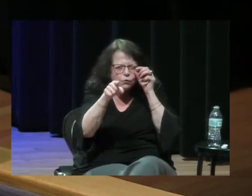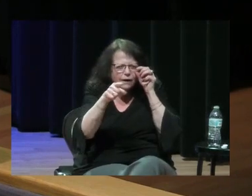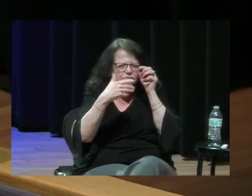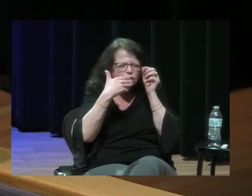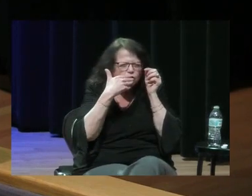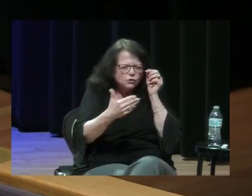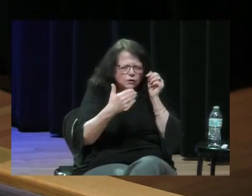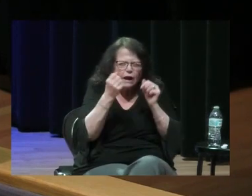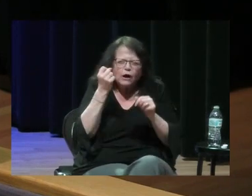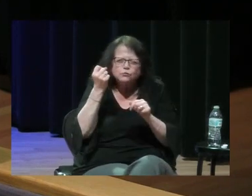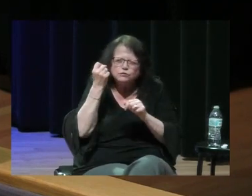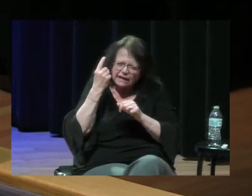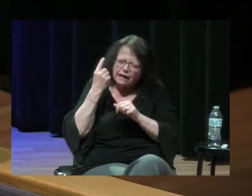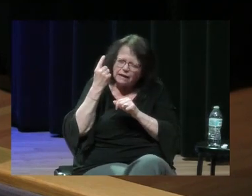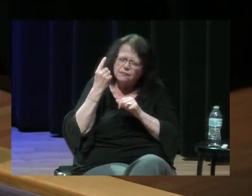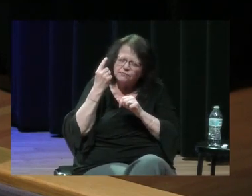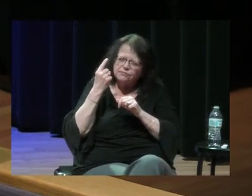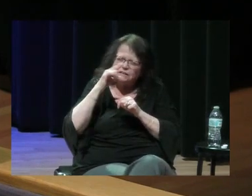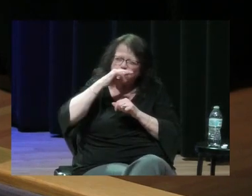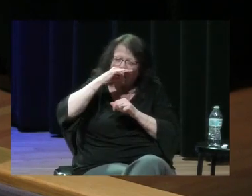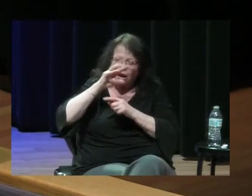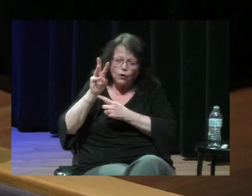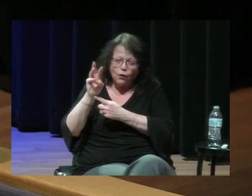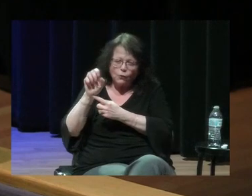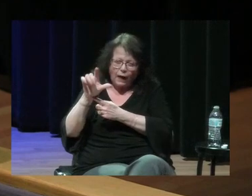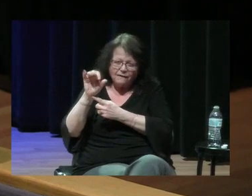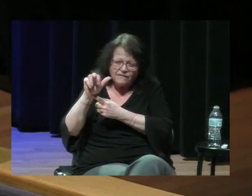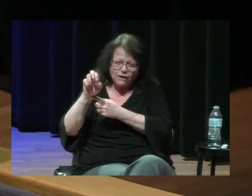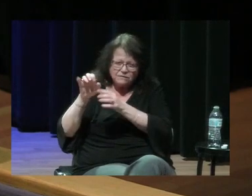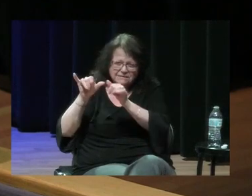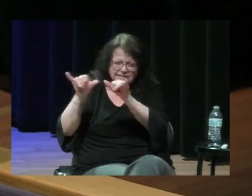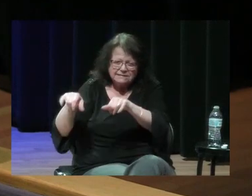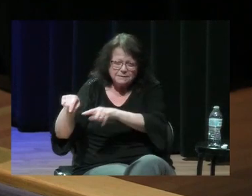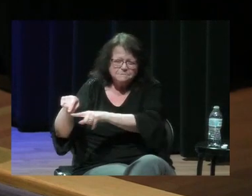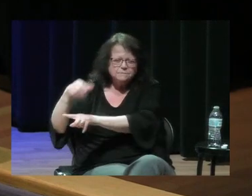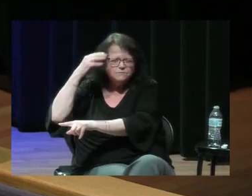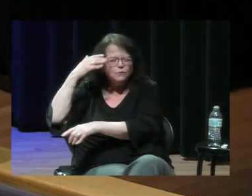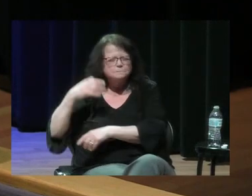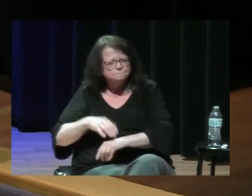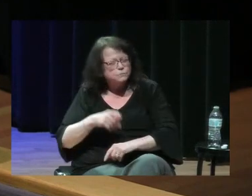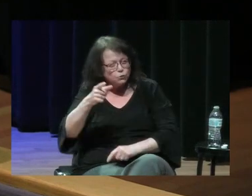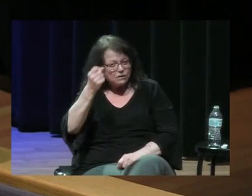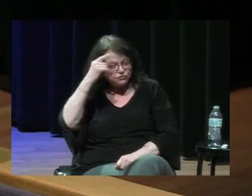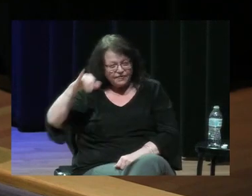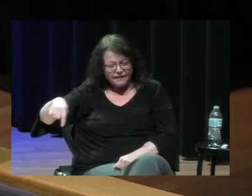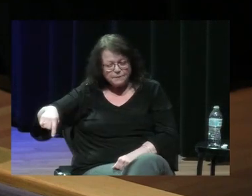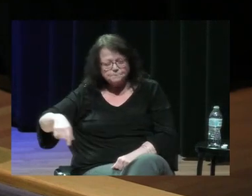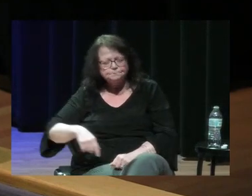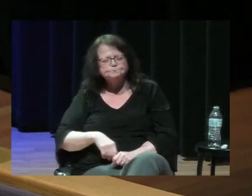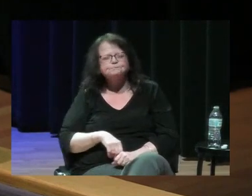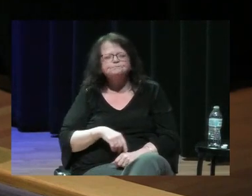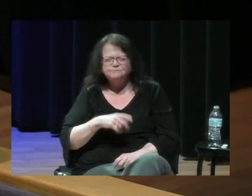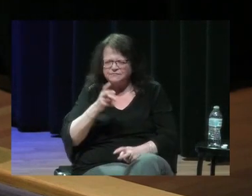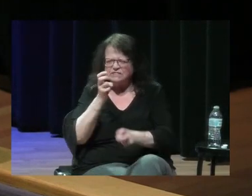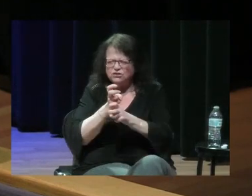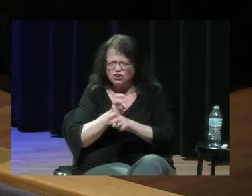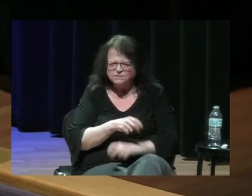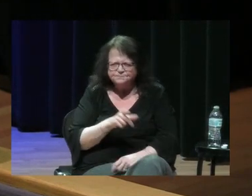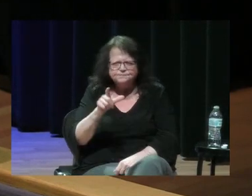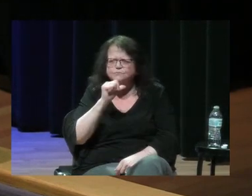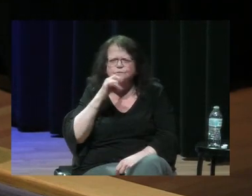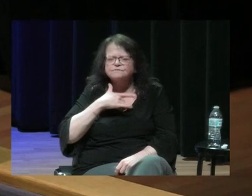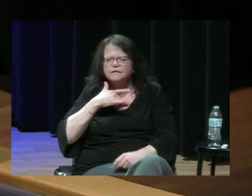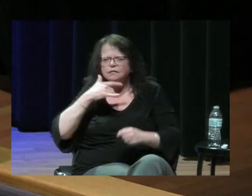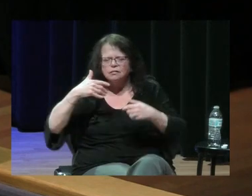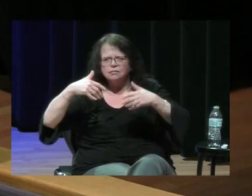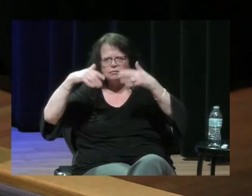of sort of the child welfare system and that it's hard, just know it's hard. And don't be intimidated by that. It can be